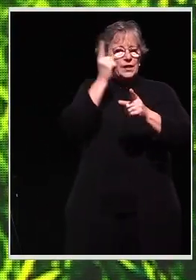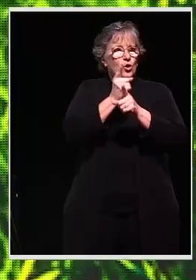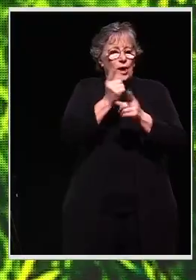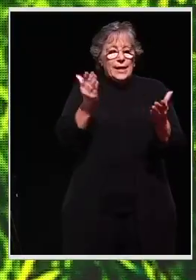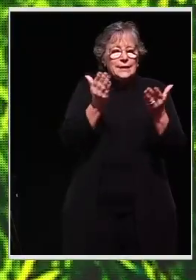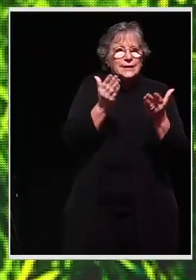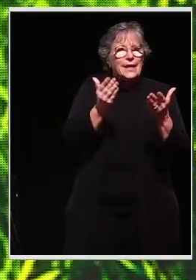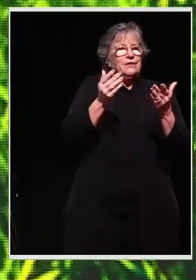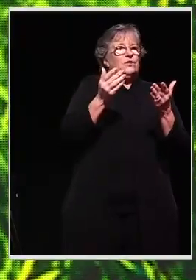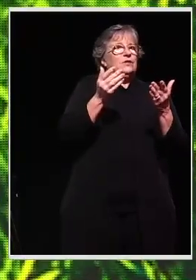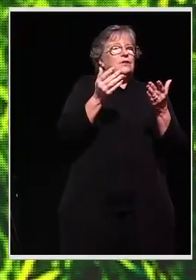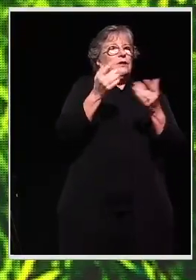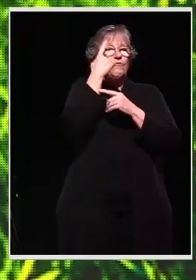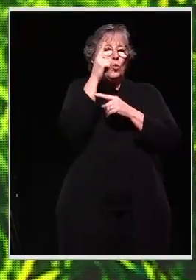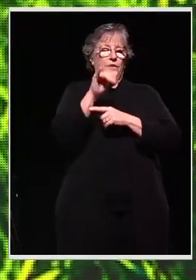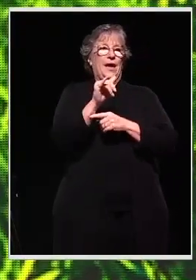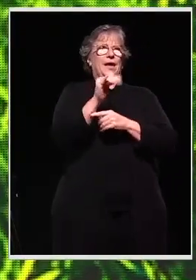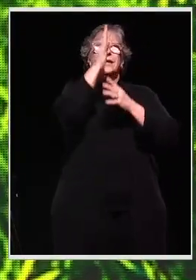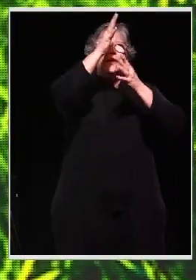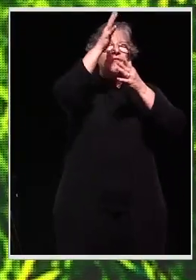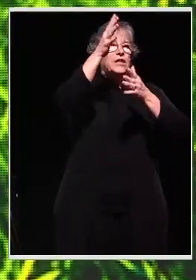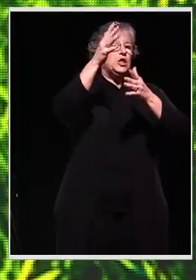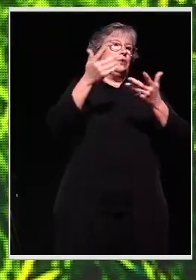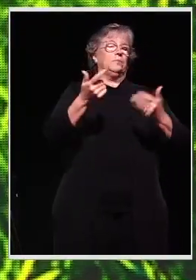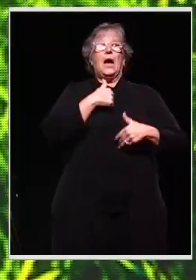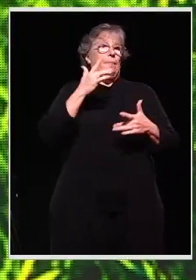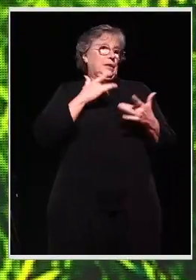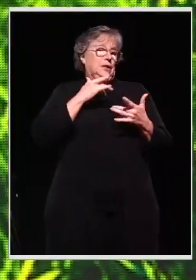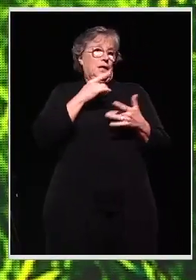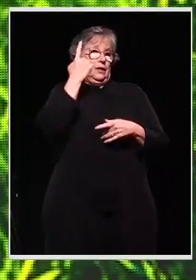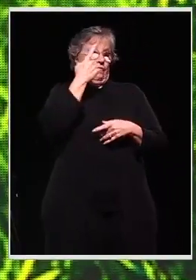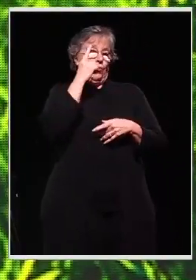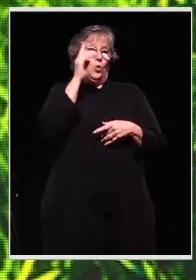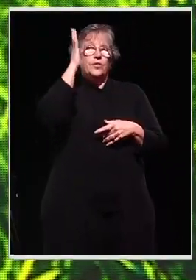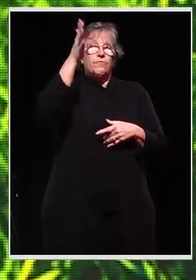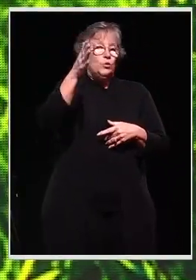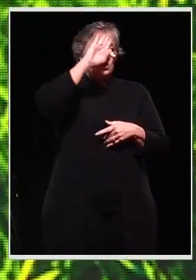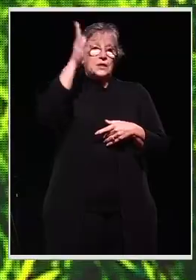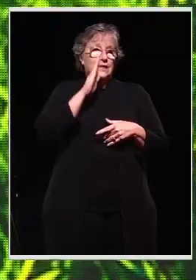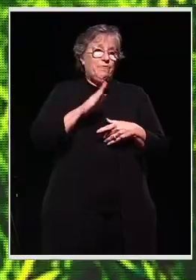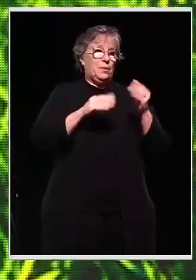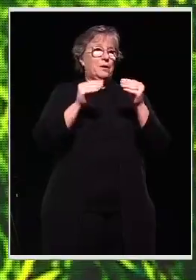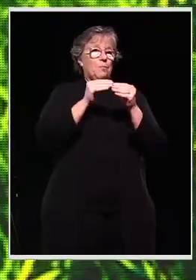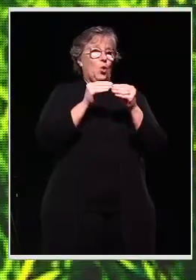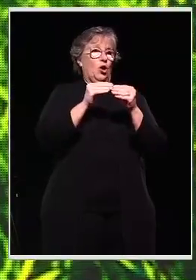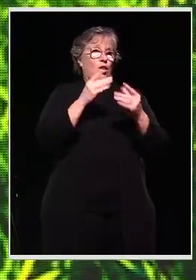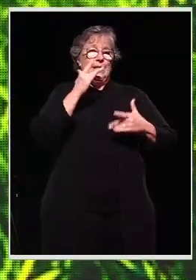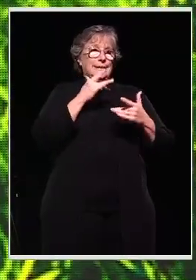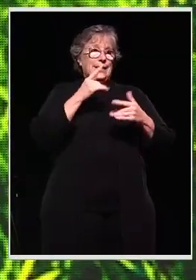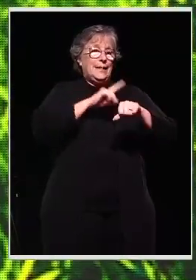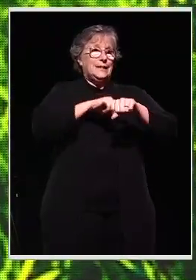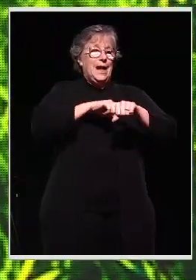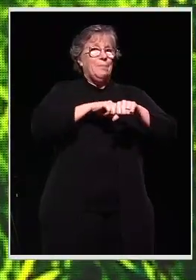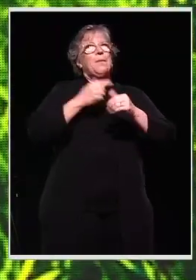that innovation. So I'm excited for the future of agriculture. I don't think there's ever been a more exciting time, maybe about 80 years ago when the Green